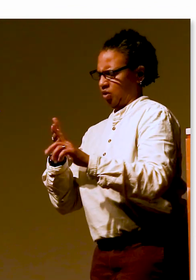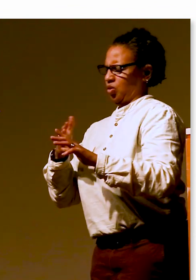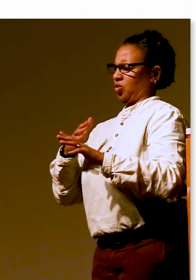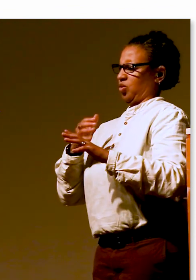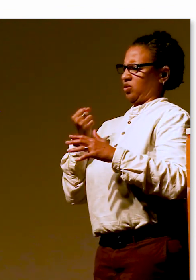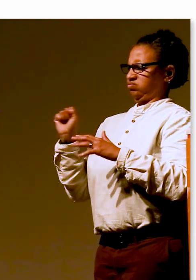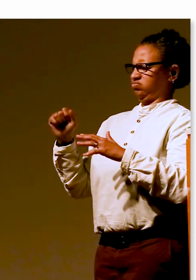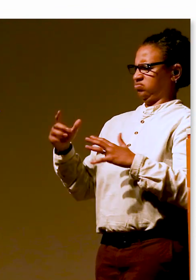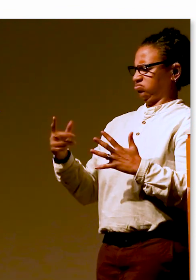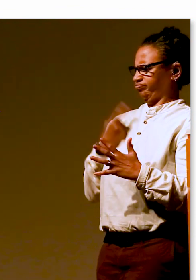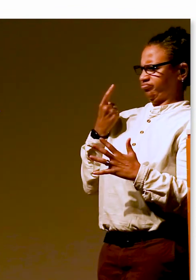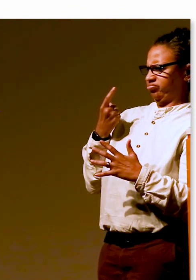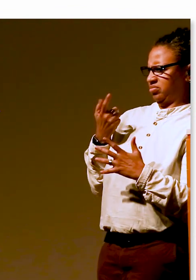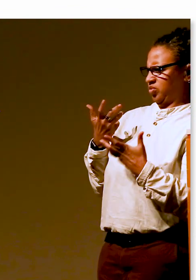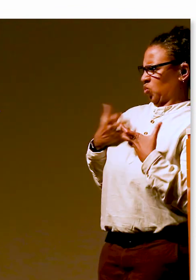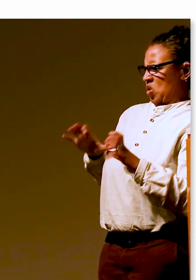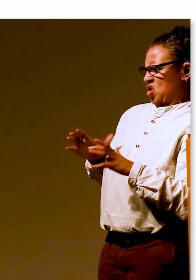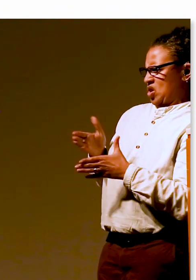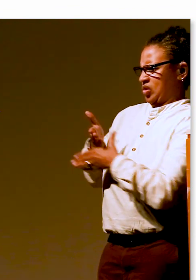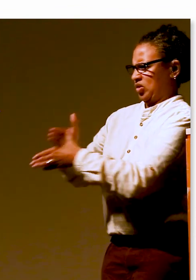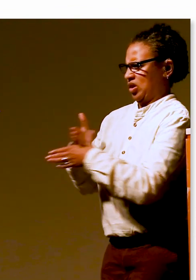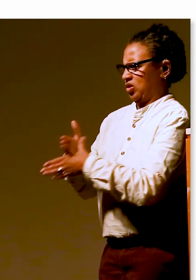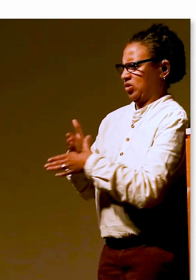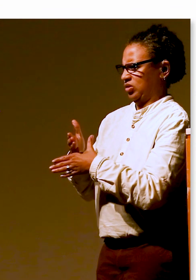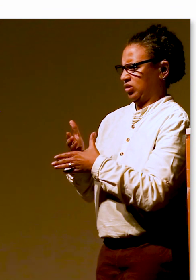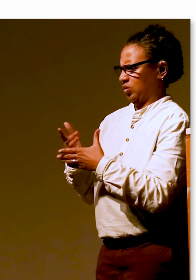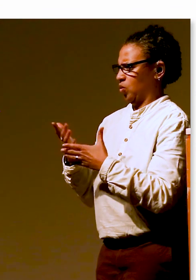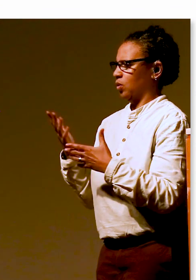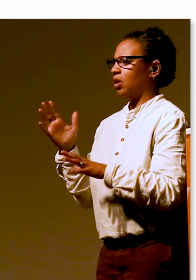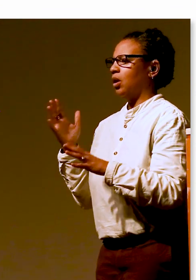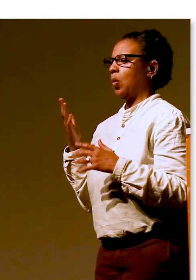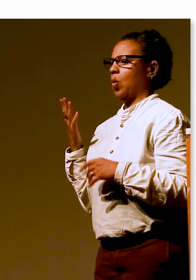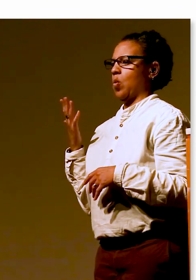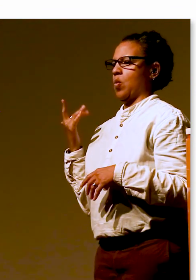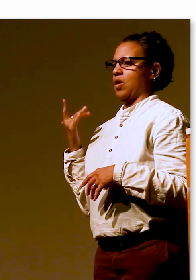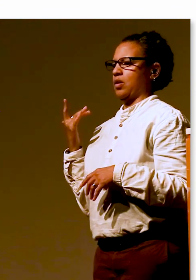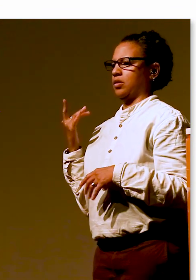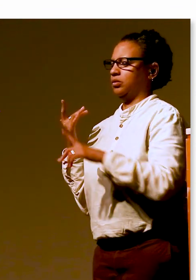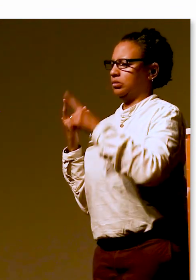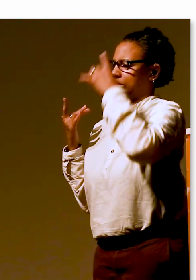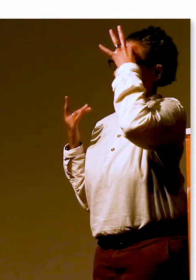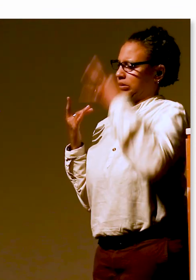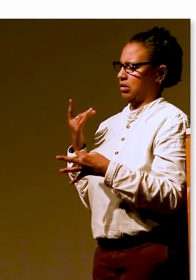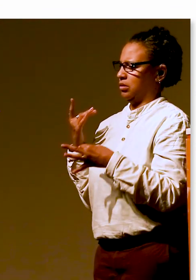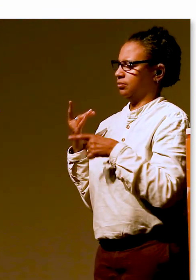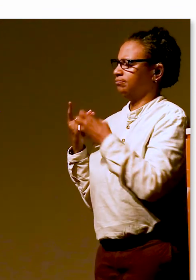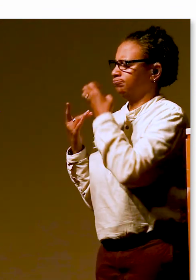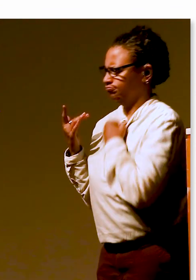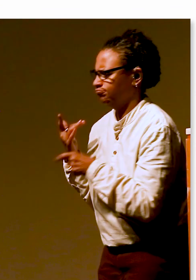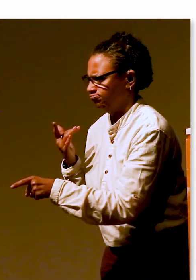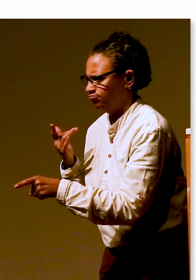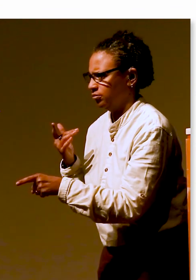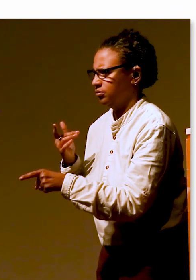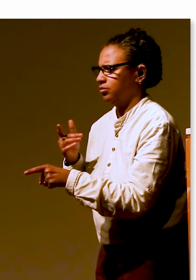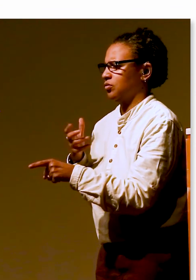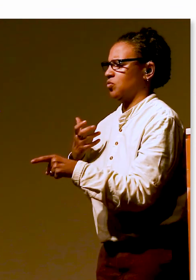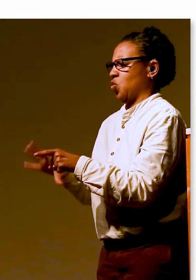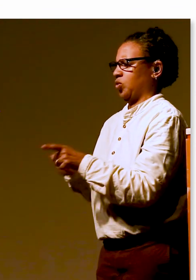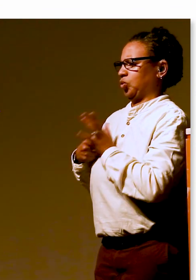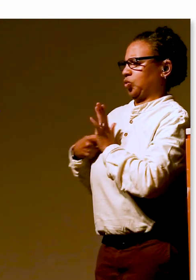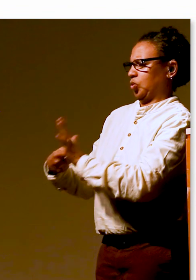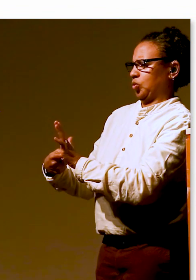Hi. It sounds like so much of your work has been about exposing and like sharing images. I'm curious about